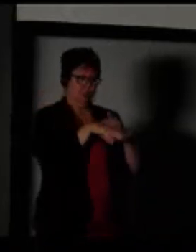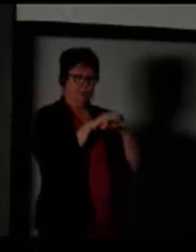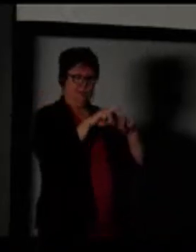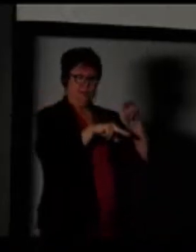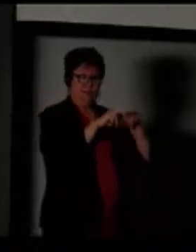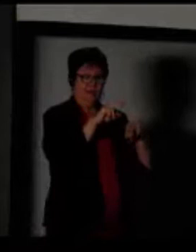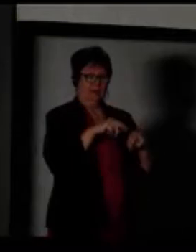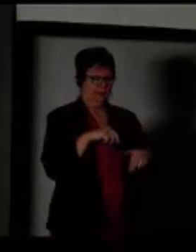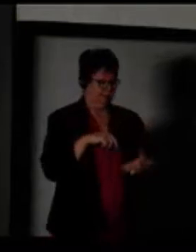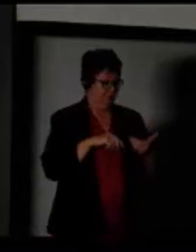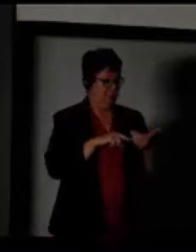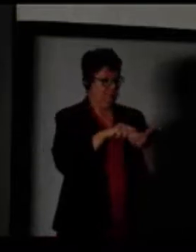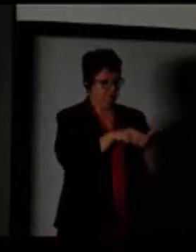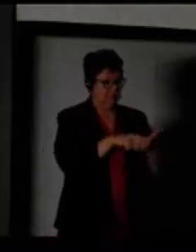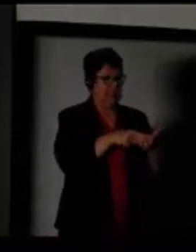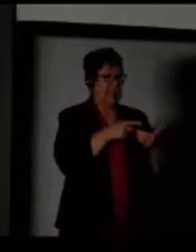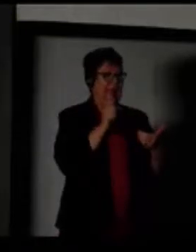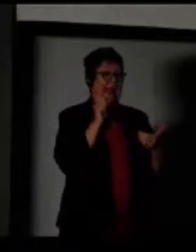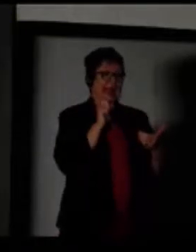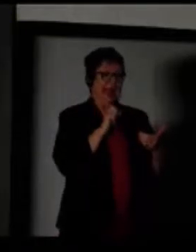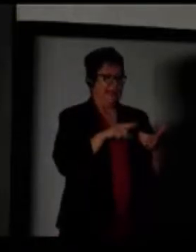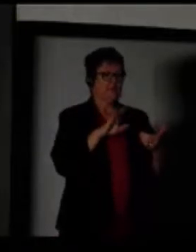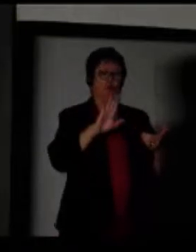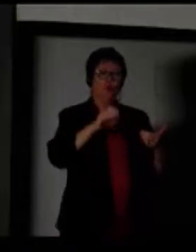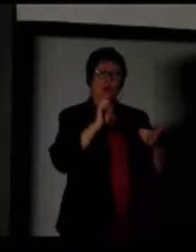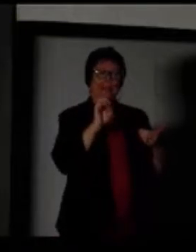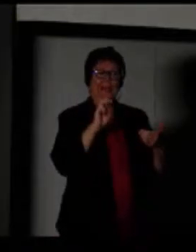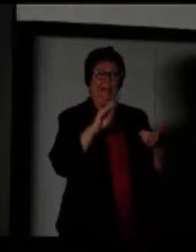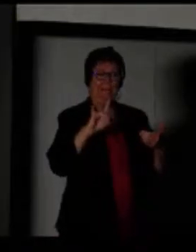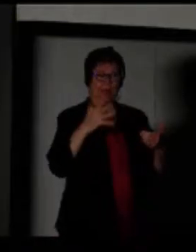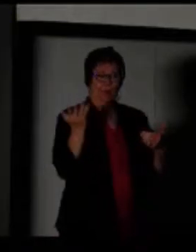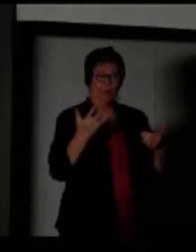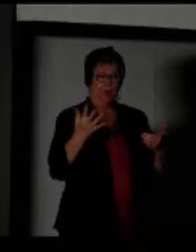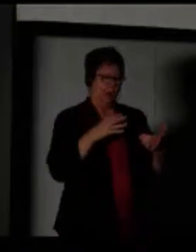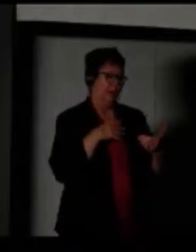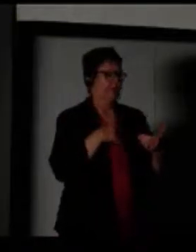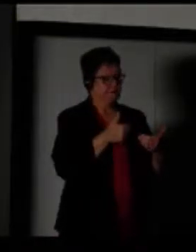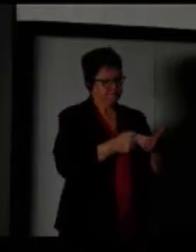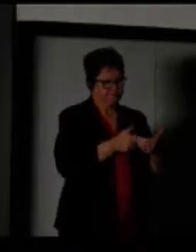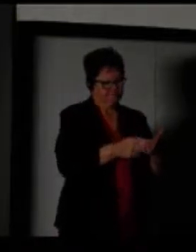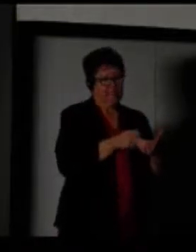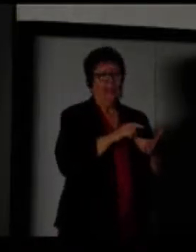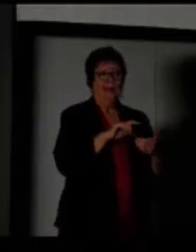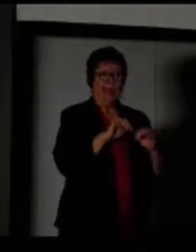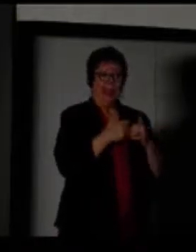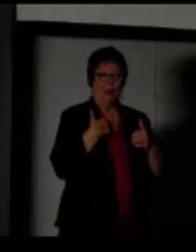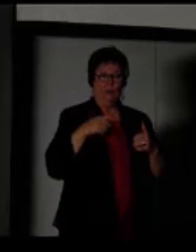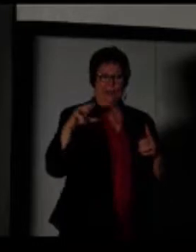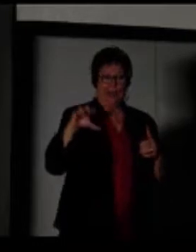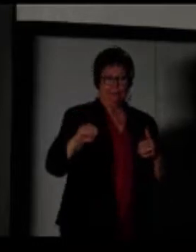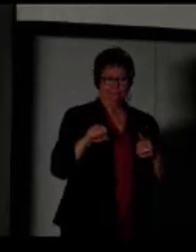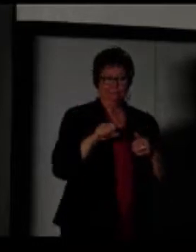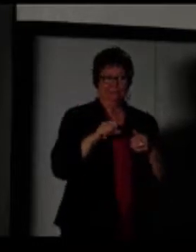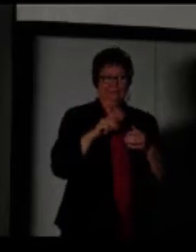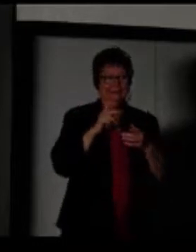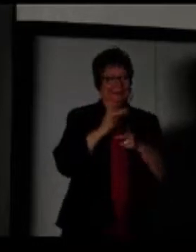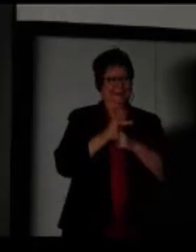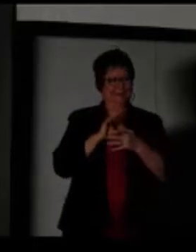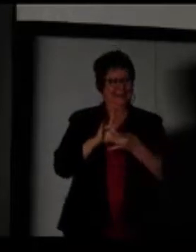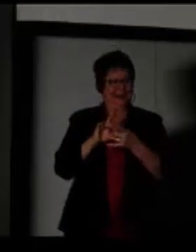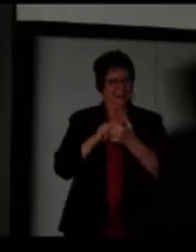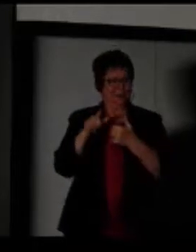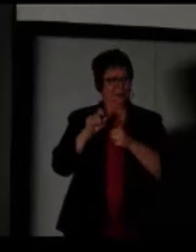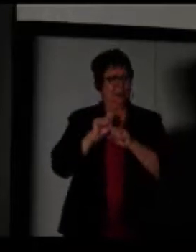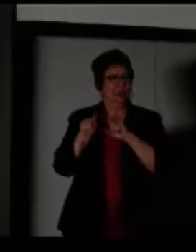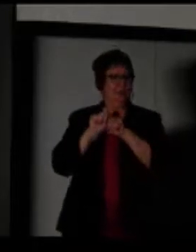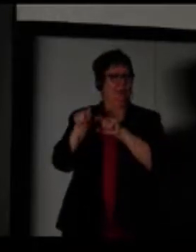actually comes up and then asks for your email, and that's a way for us to keep involved with you and send you notices. Favorites that were